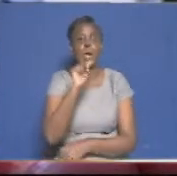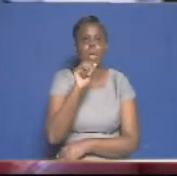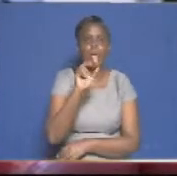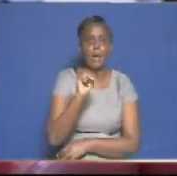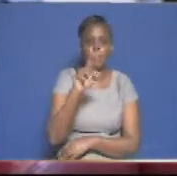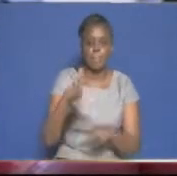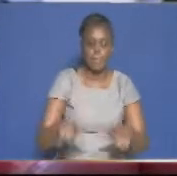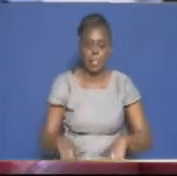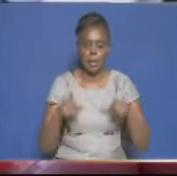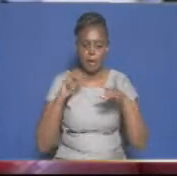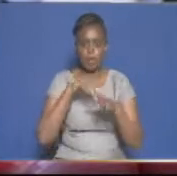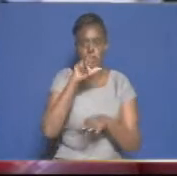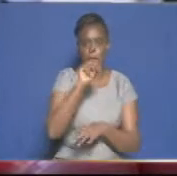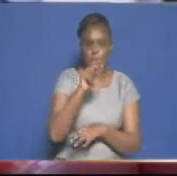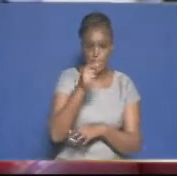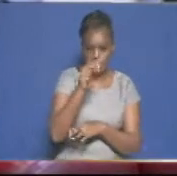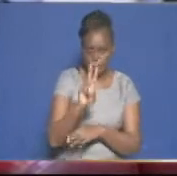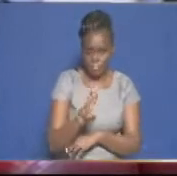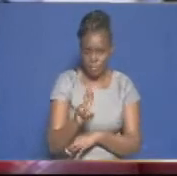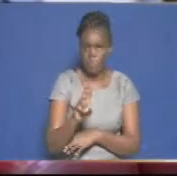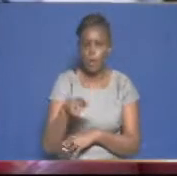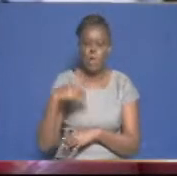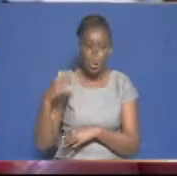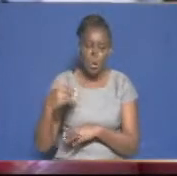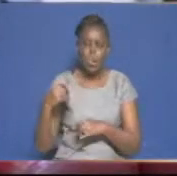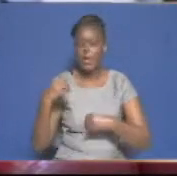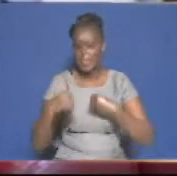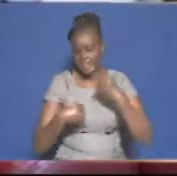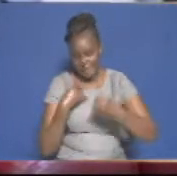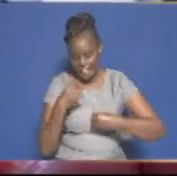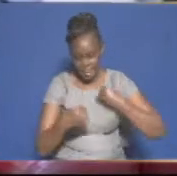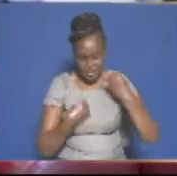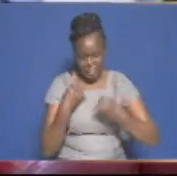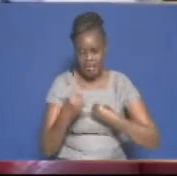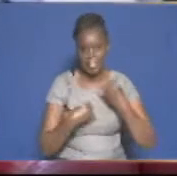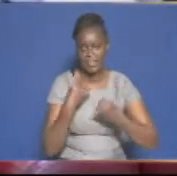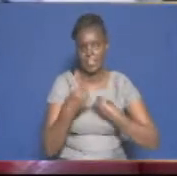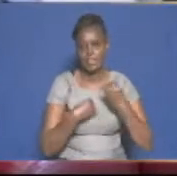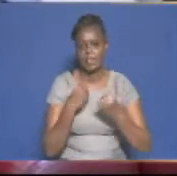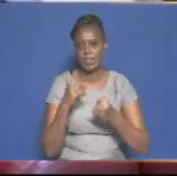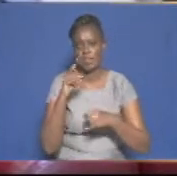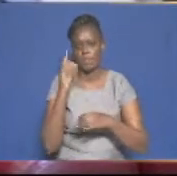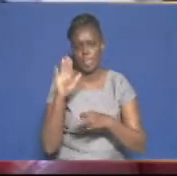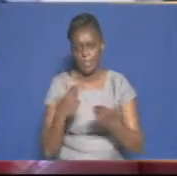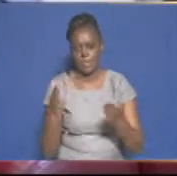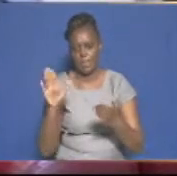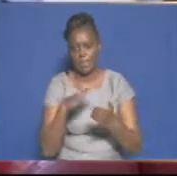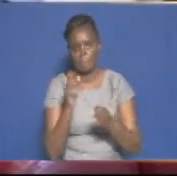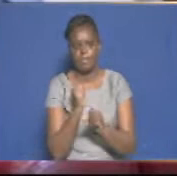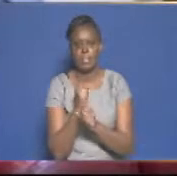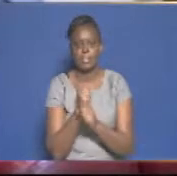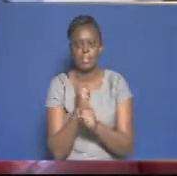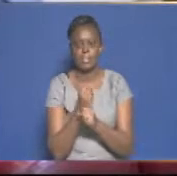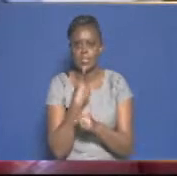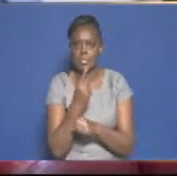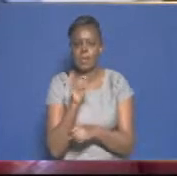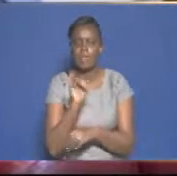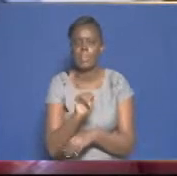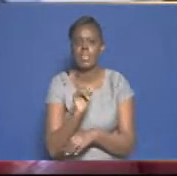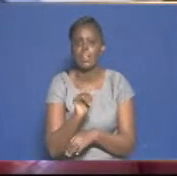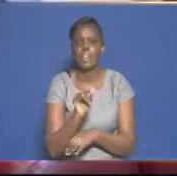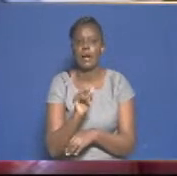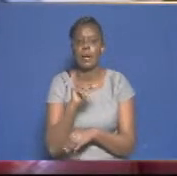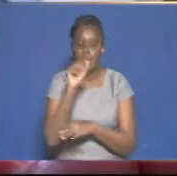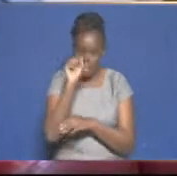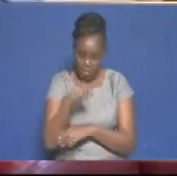on NTV. And he was always very jovial. But one thing he never did, he never said